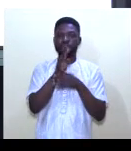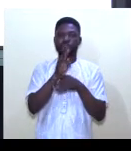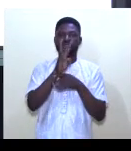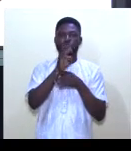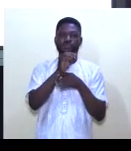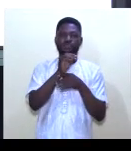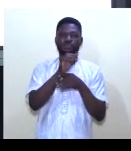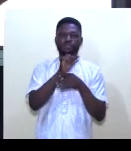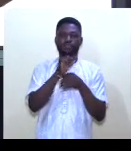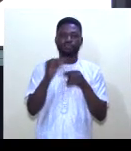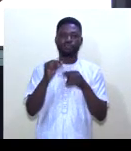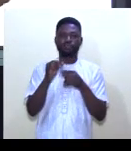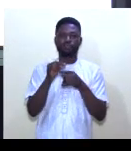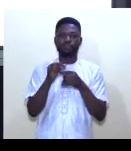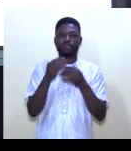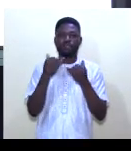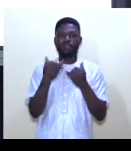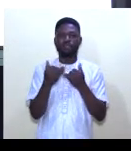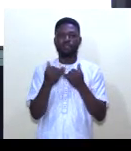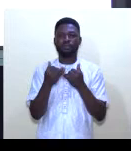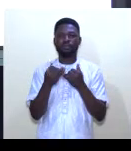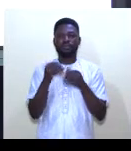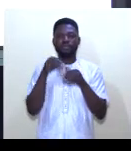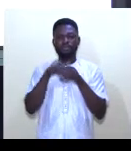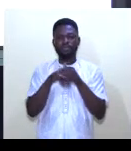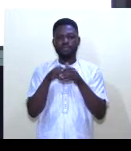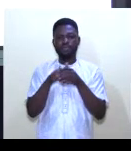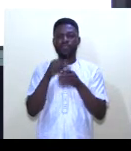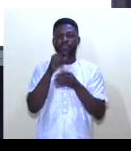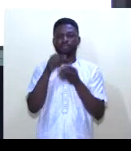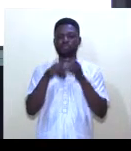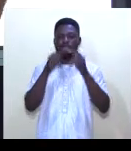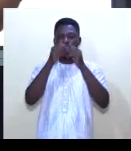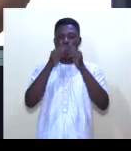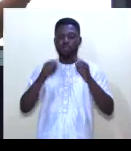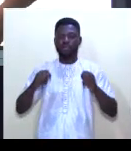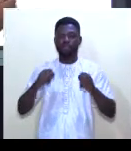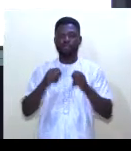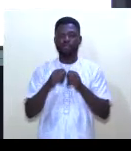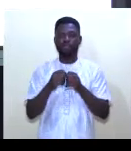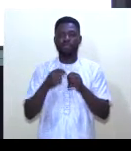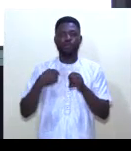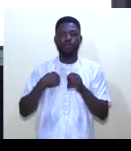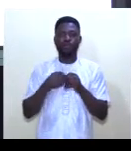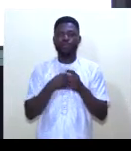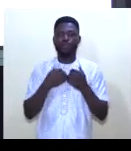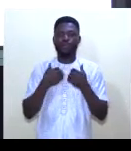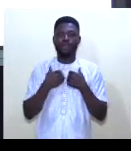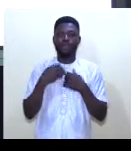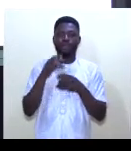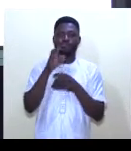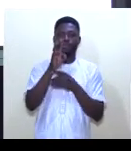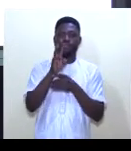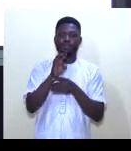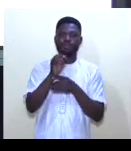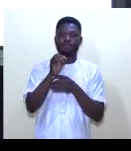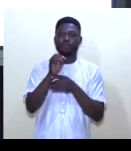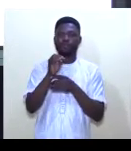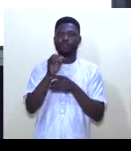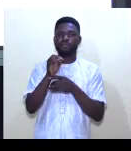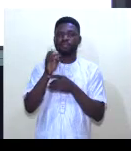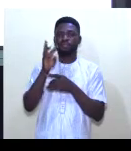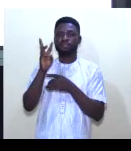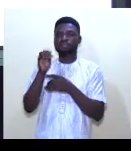will be 60 degrees. Now, inside this triangle, we have